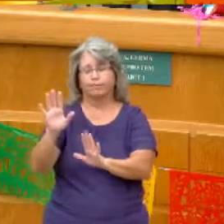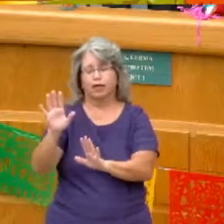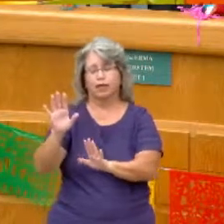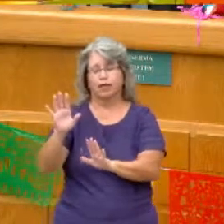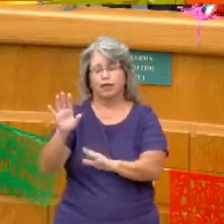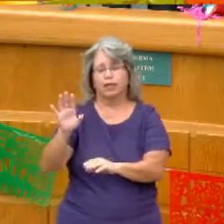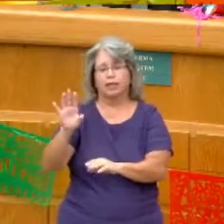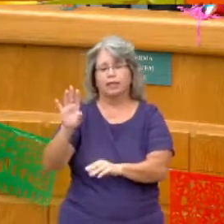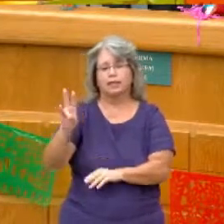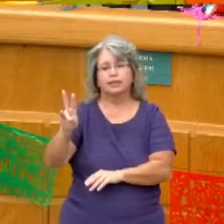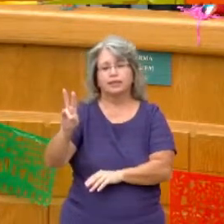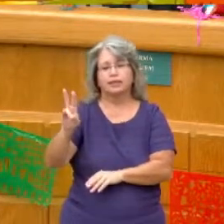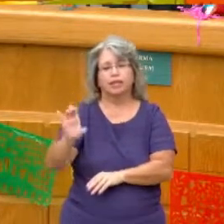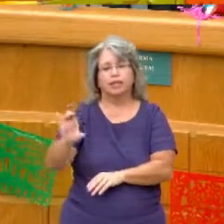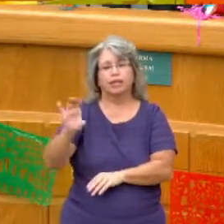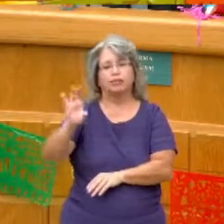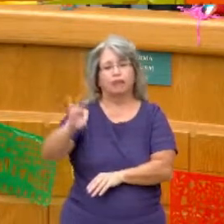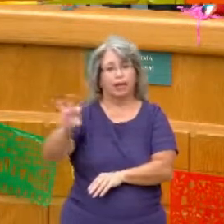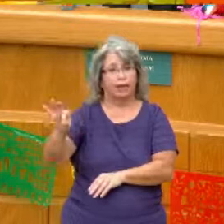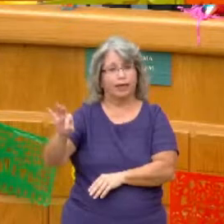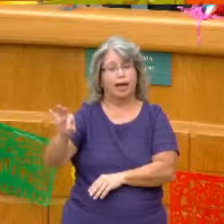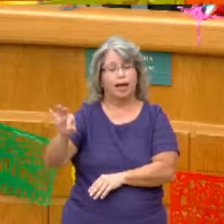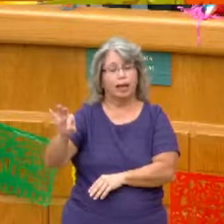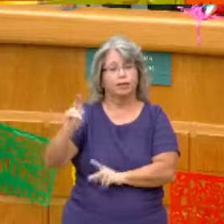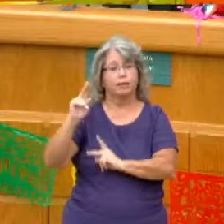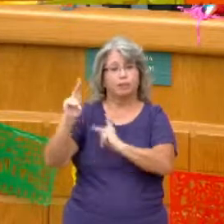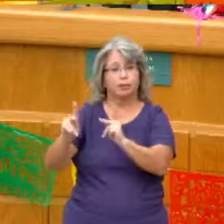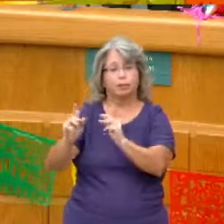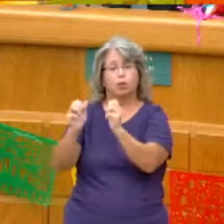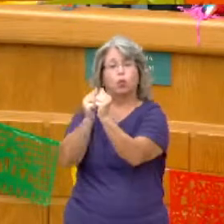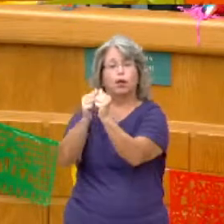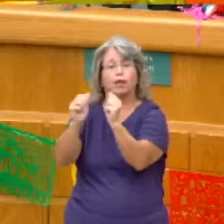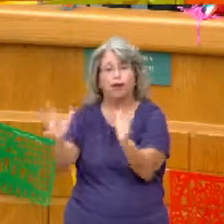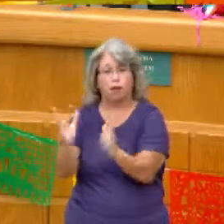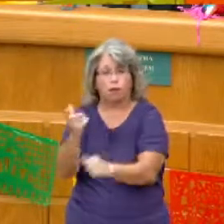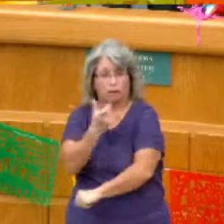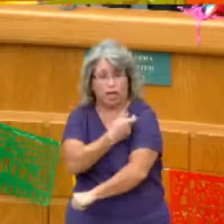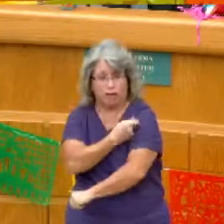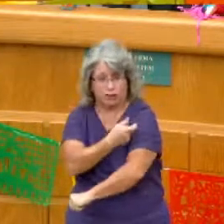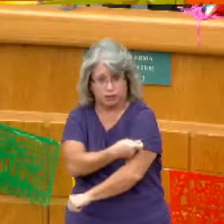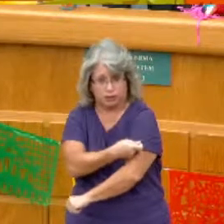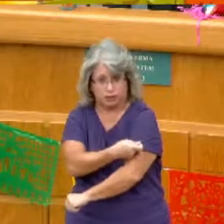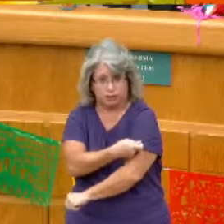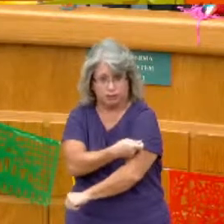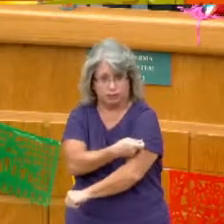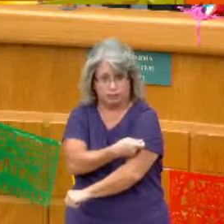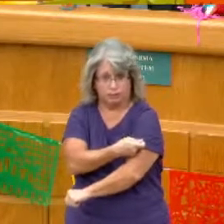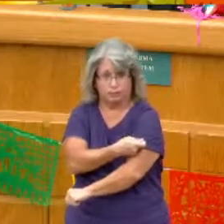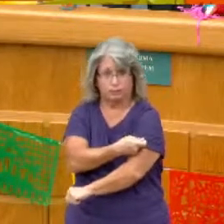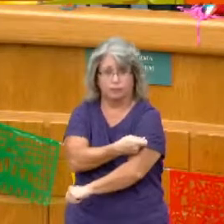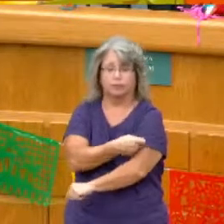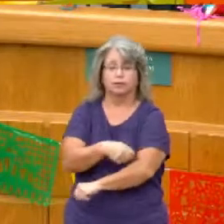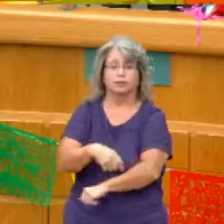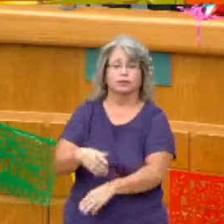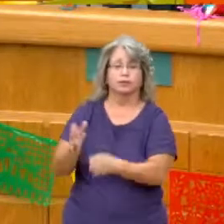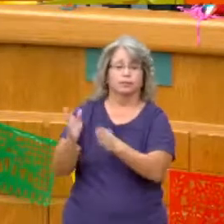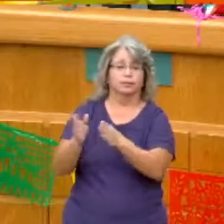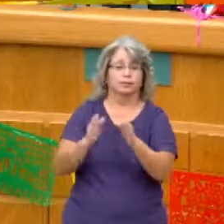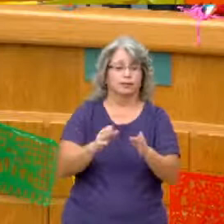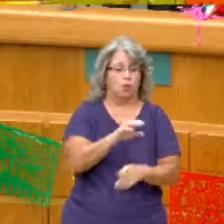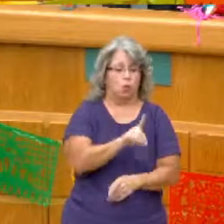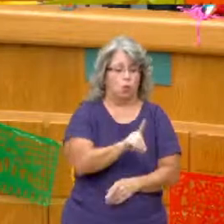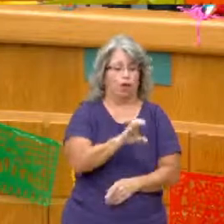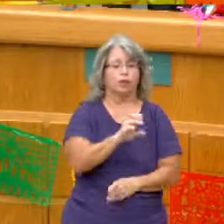799, which is almost 800 unvaccinated individuals were hospitalized versus 100 that